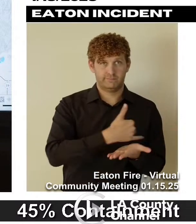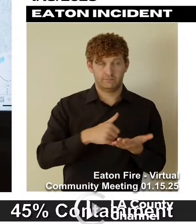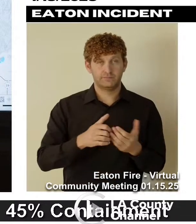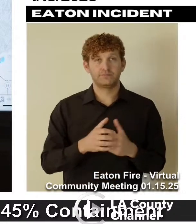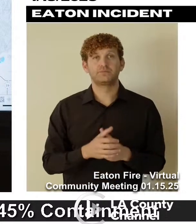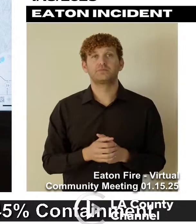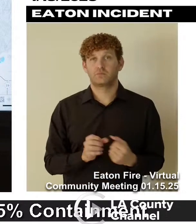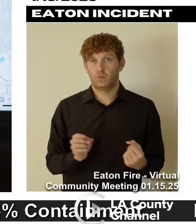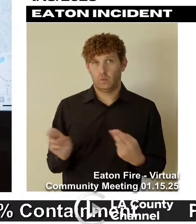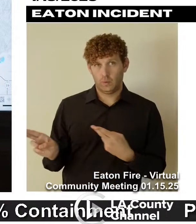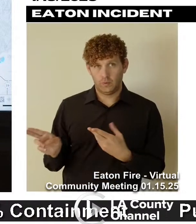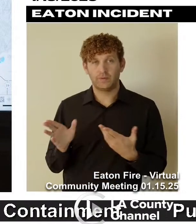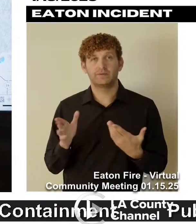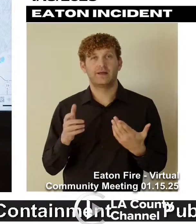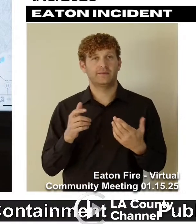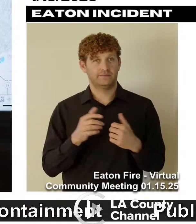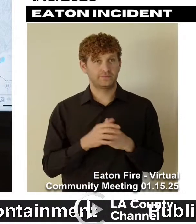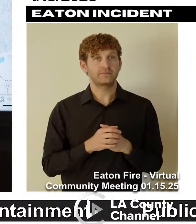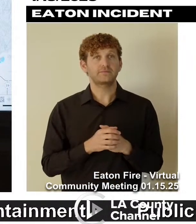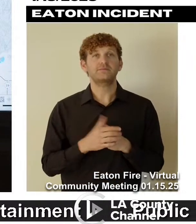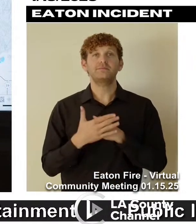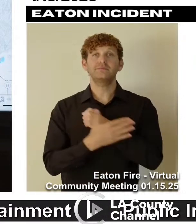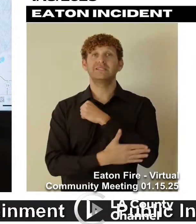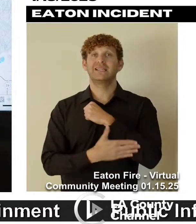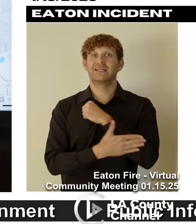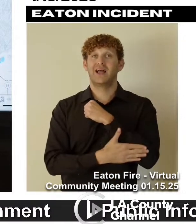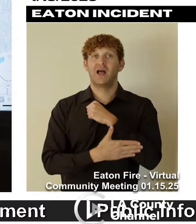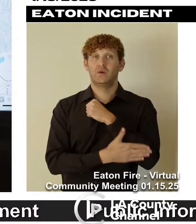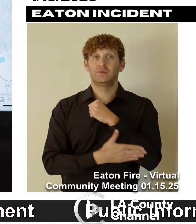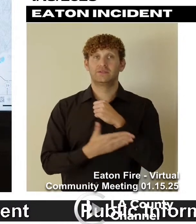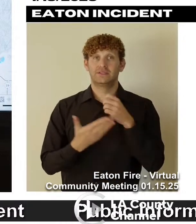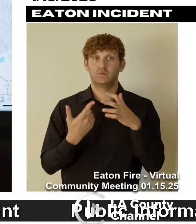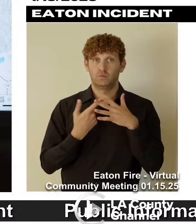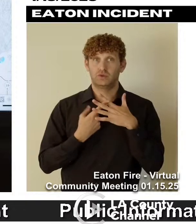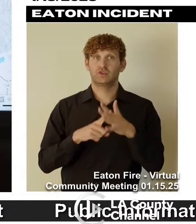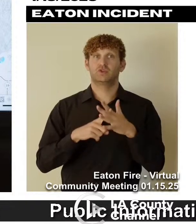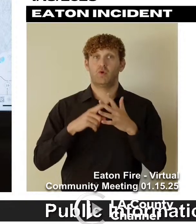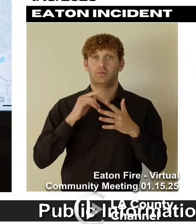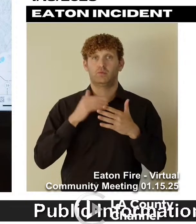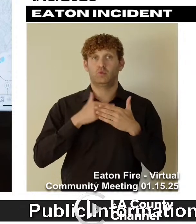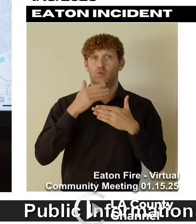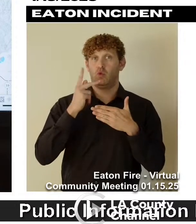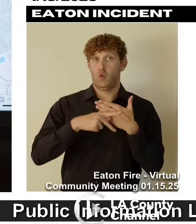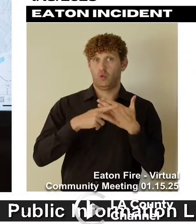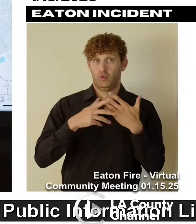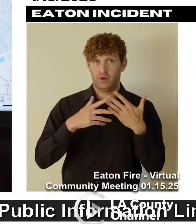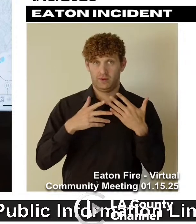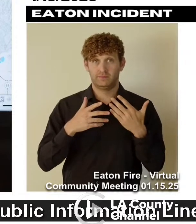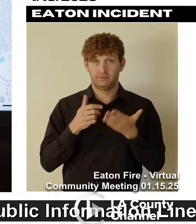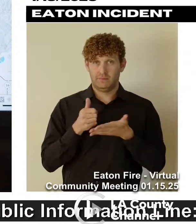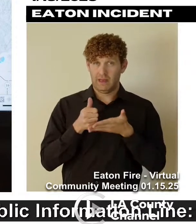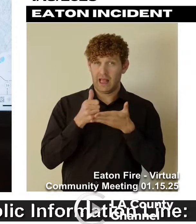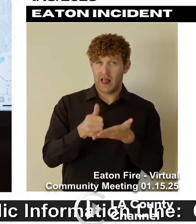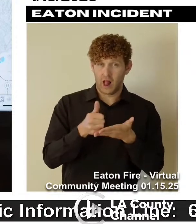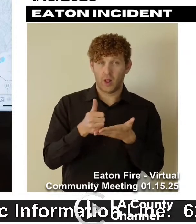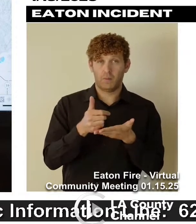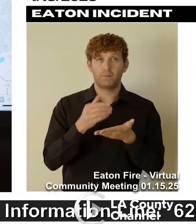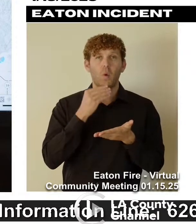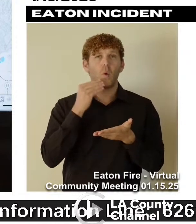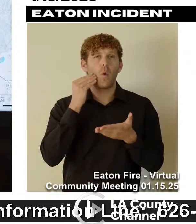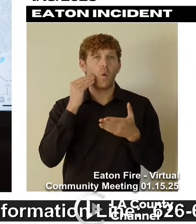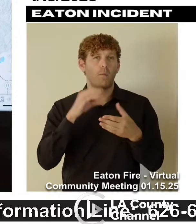begin. The county will launch a debris removal program to assist private property owners in safely cleaning